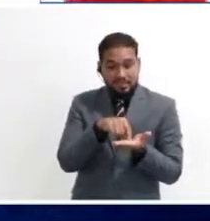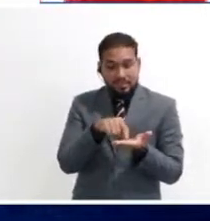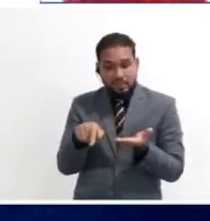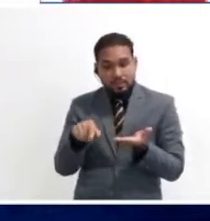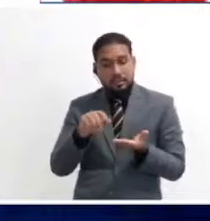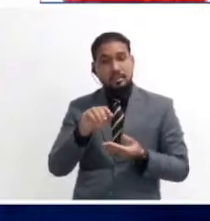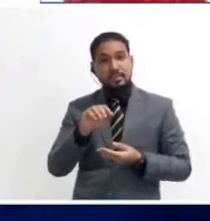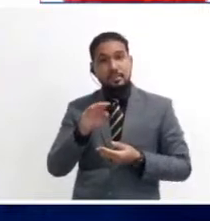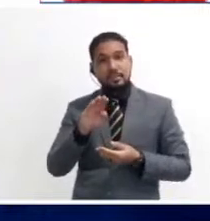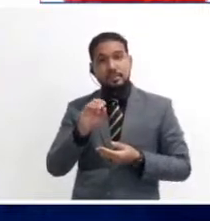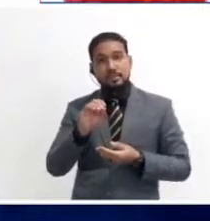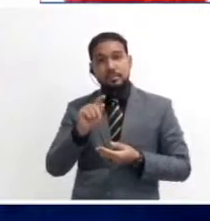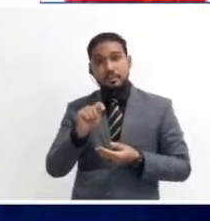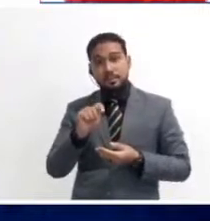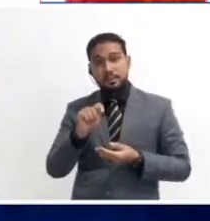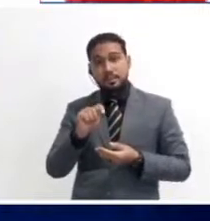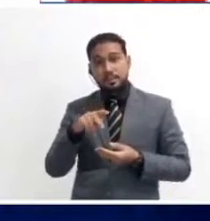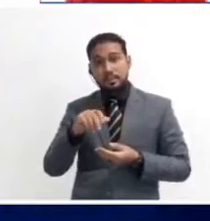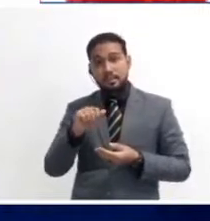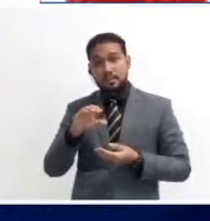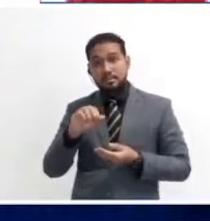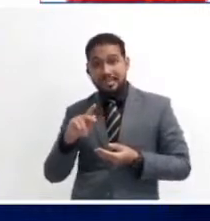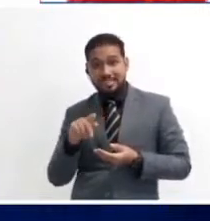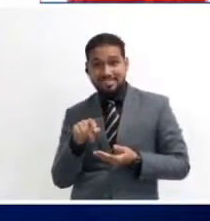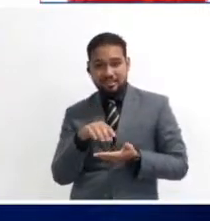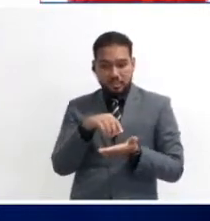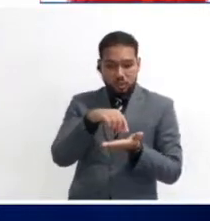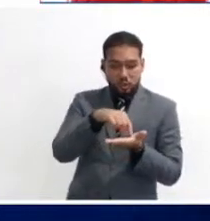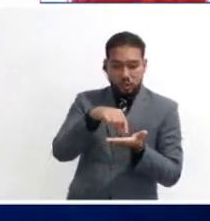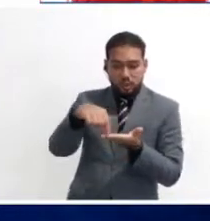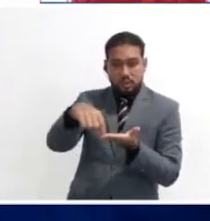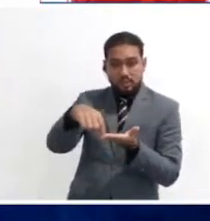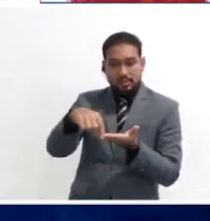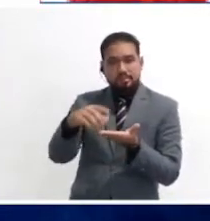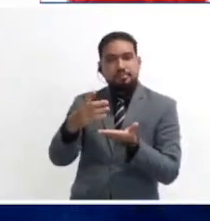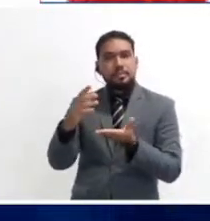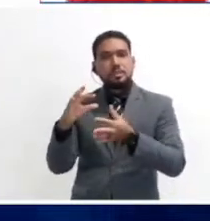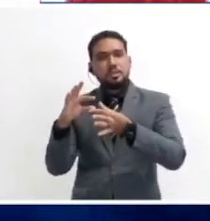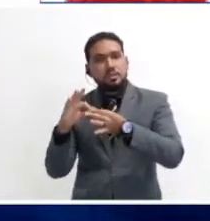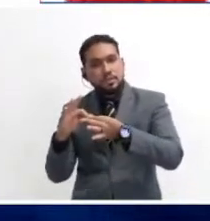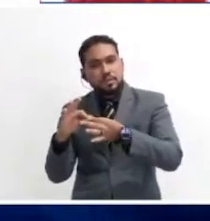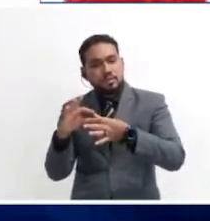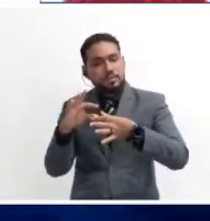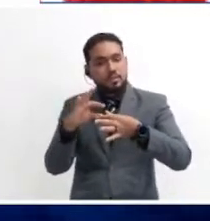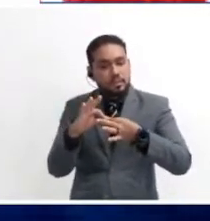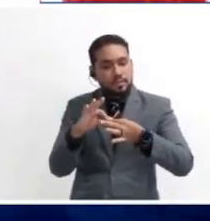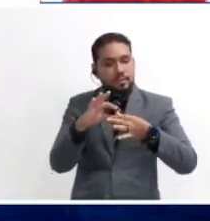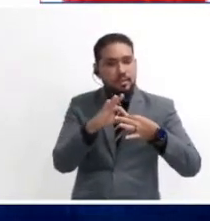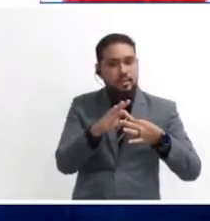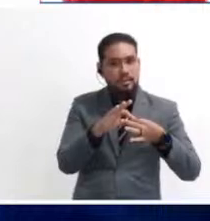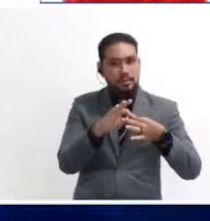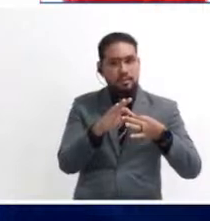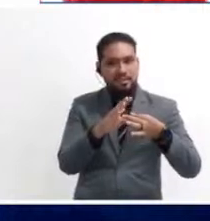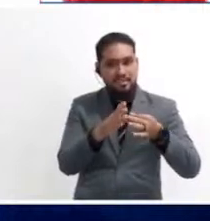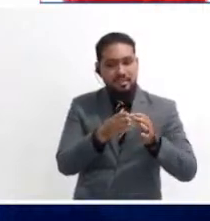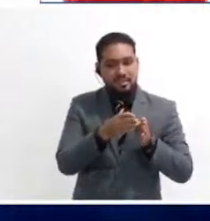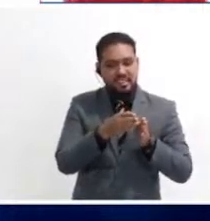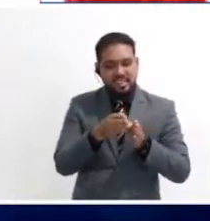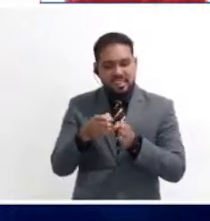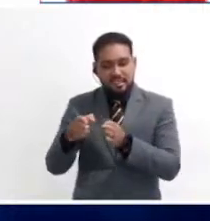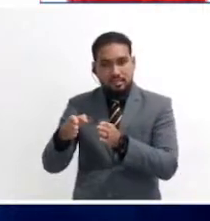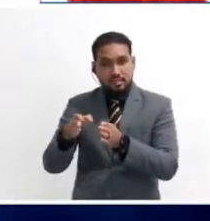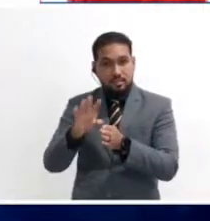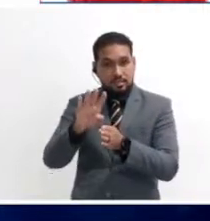too, where the chip is going to connect, or its interconnect is going to connect to. And those bond pads have to have